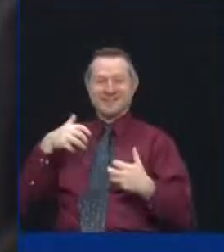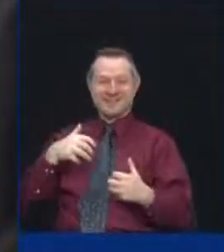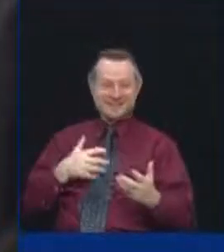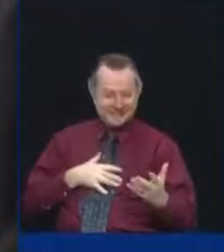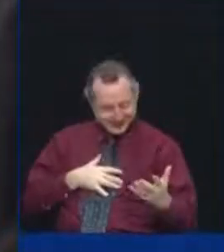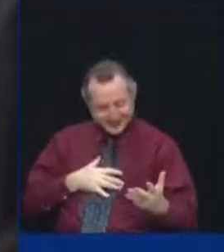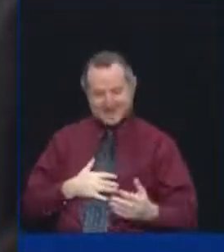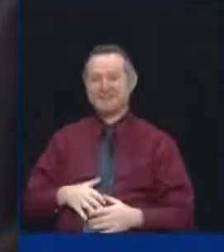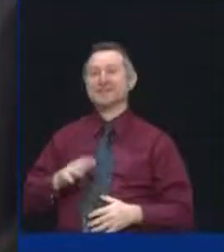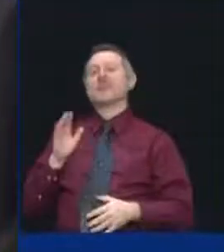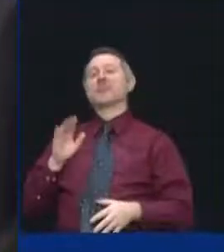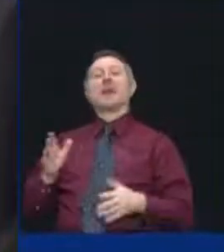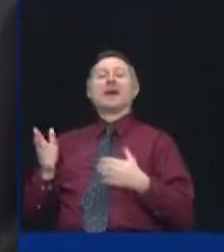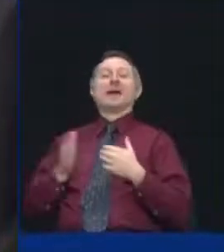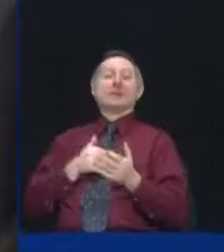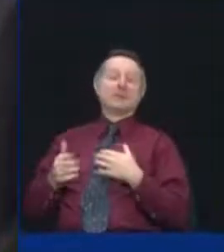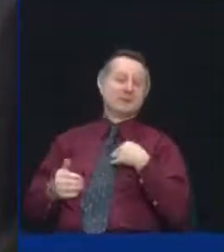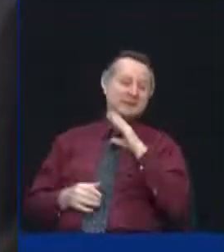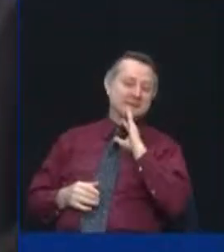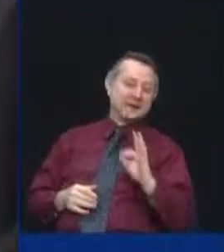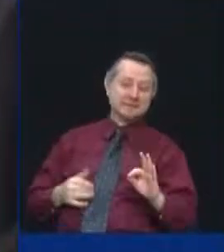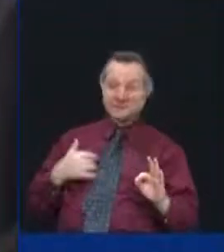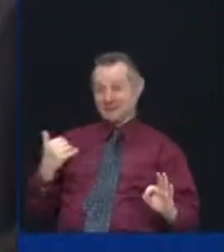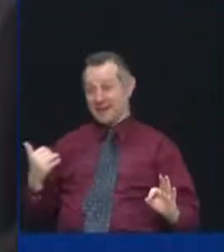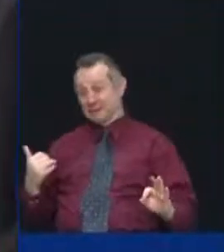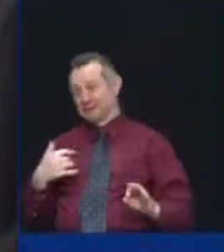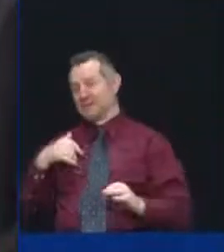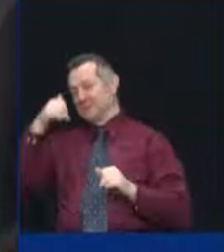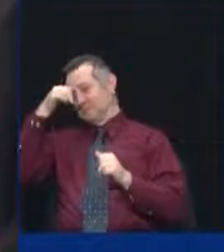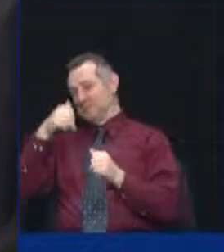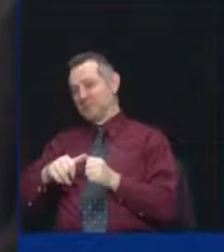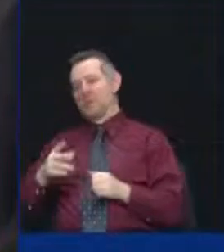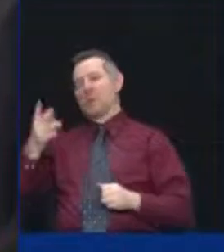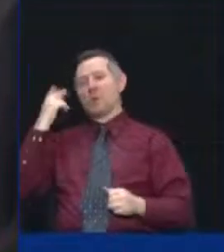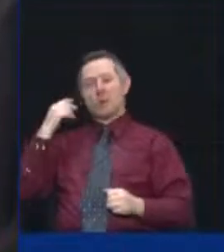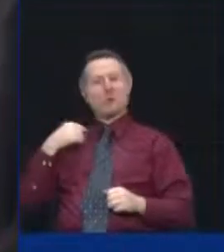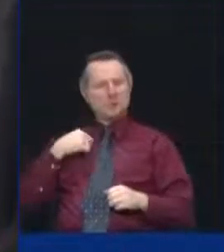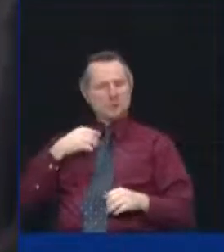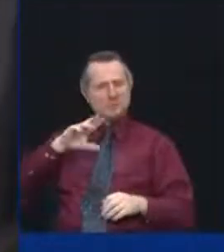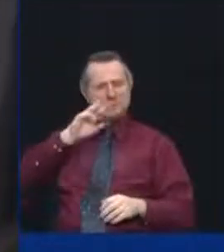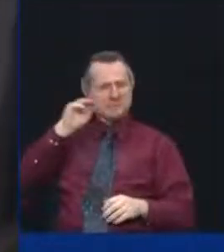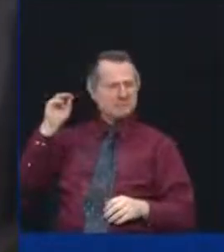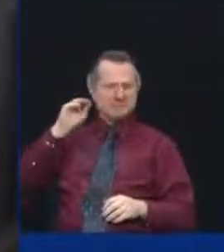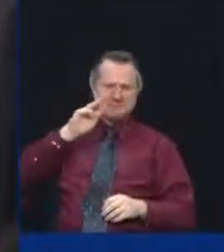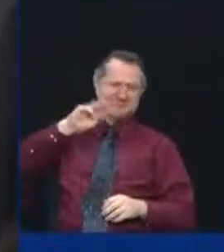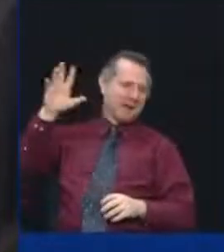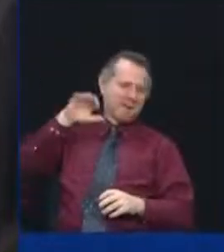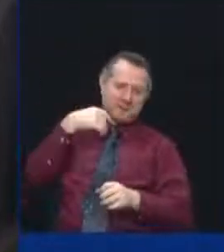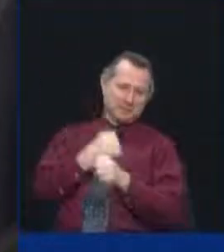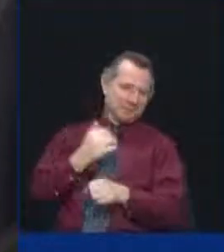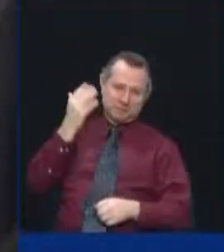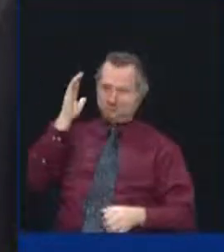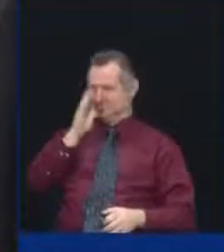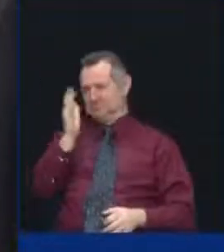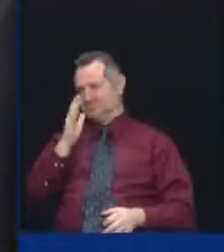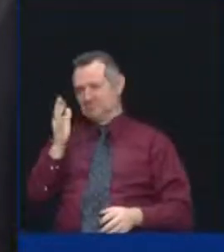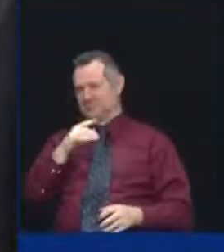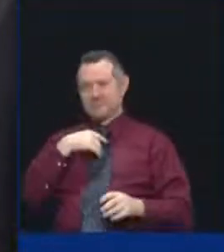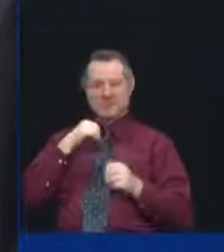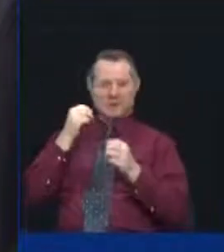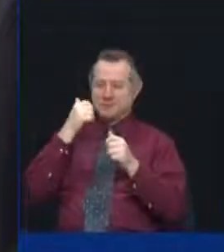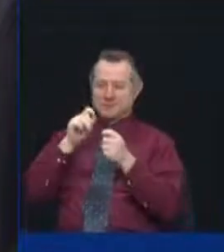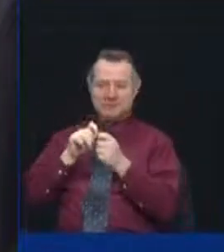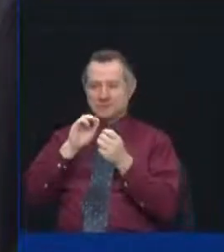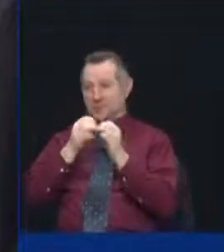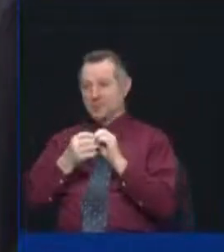In any event, that's a memory that has stuck with me for 60 or 65 years, whatever the number is, and those are